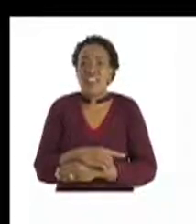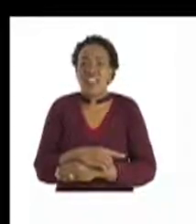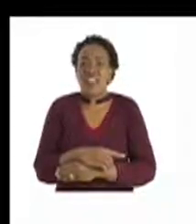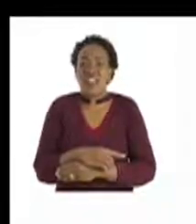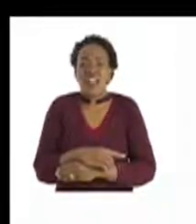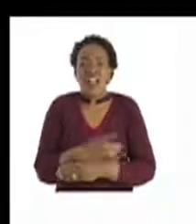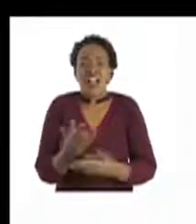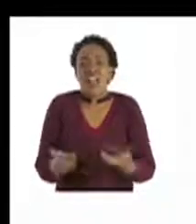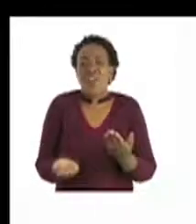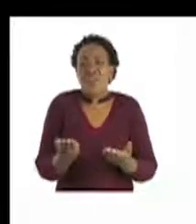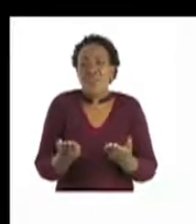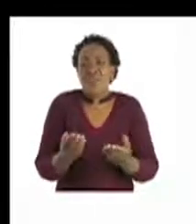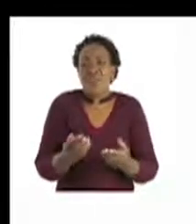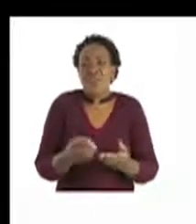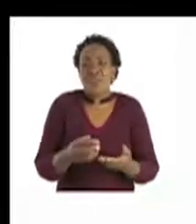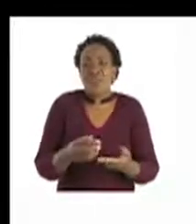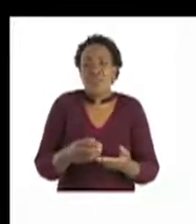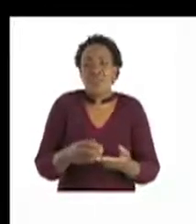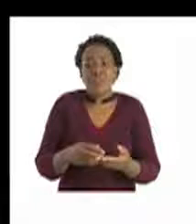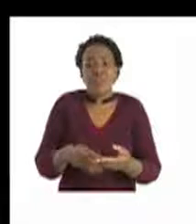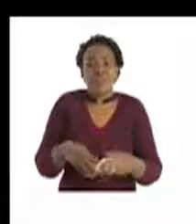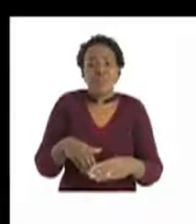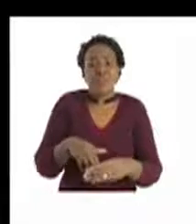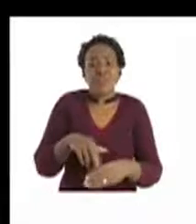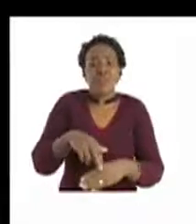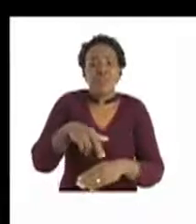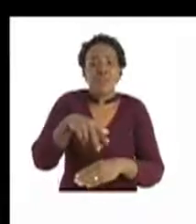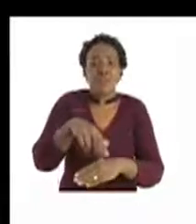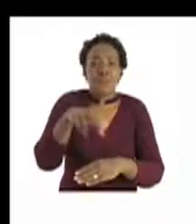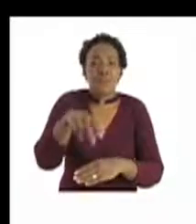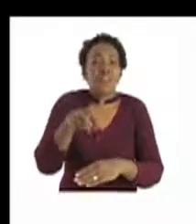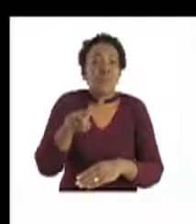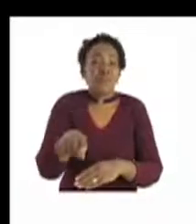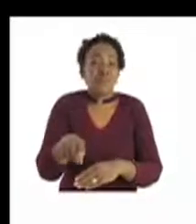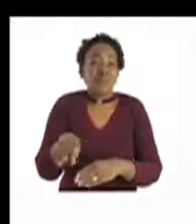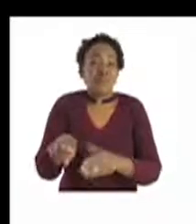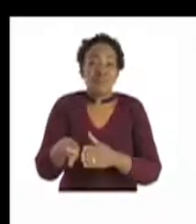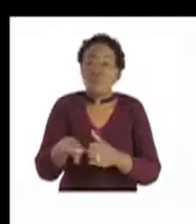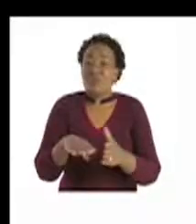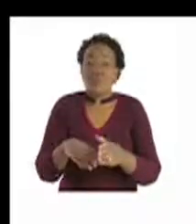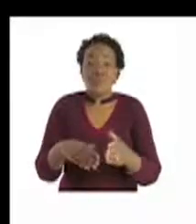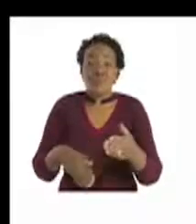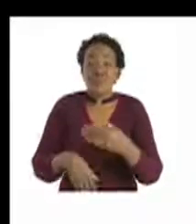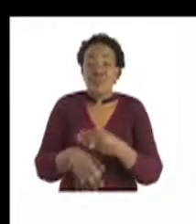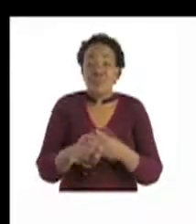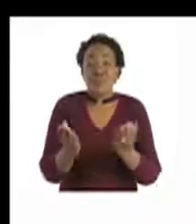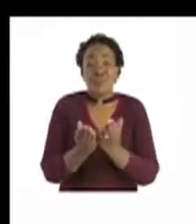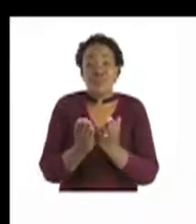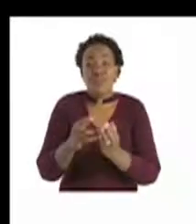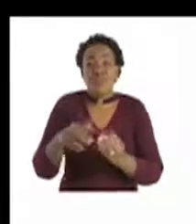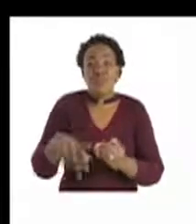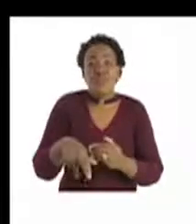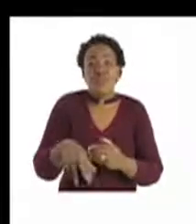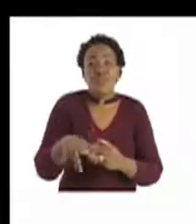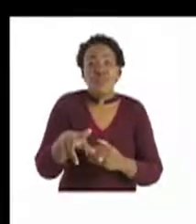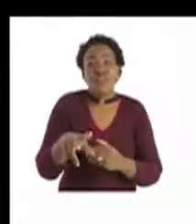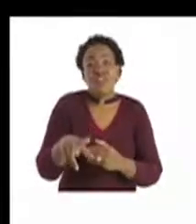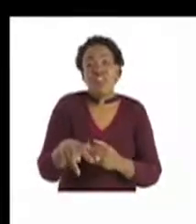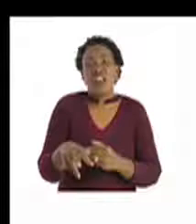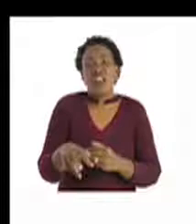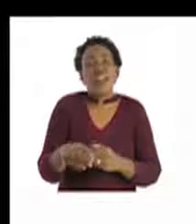If you go on foot, you say on foot. And grade 2s, we